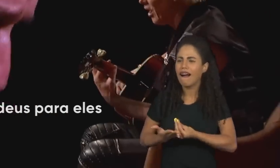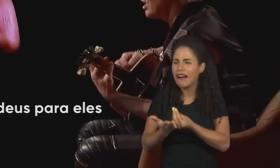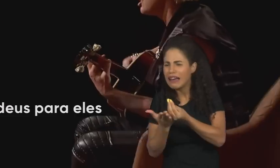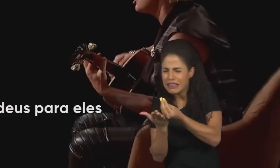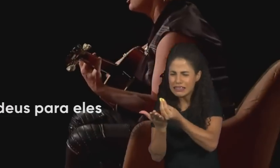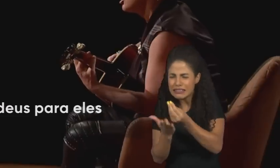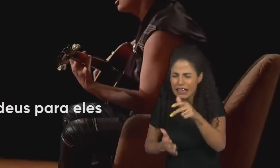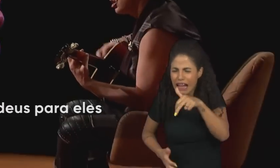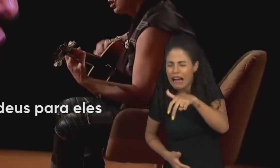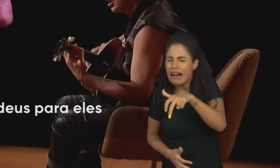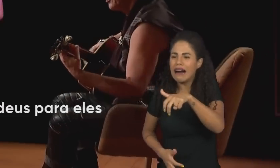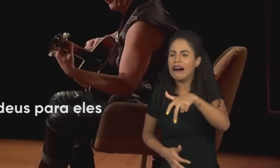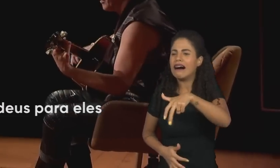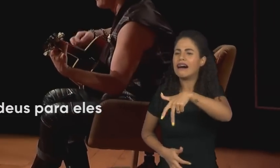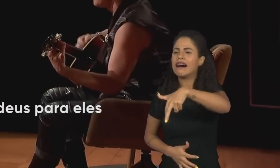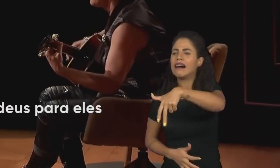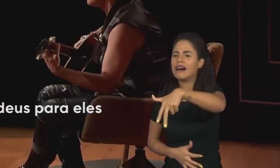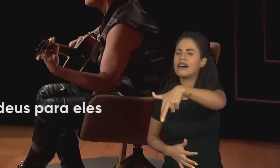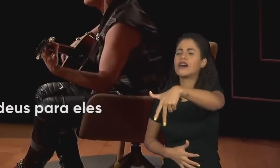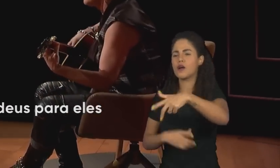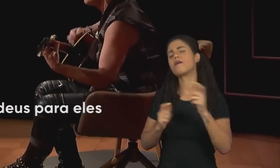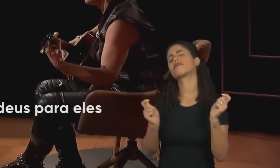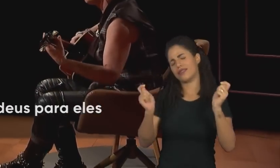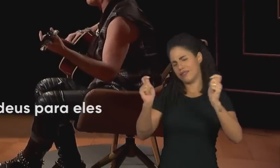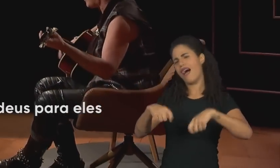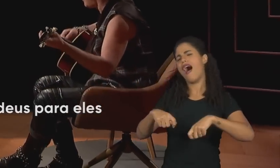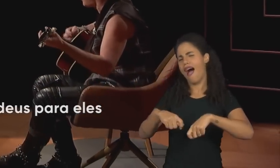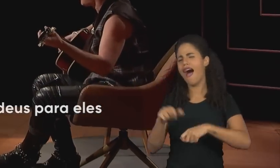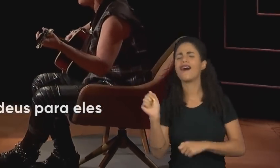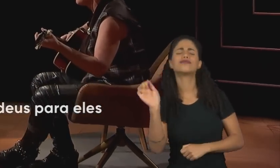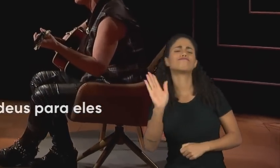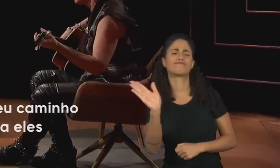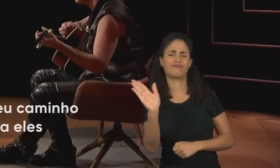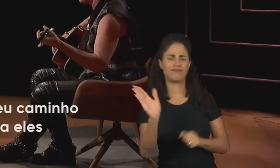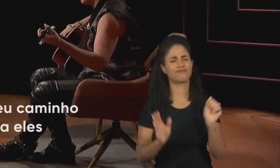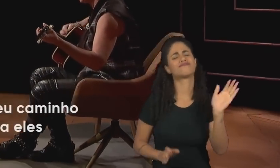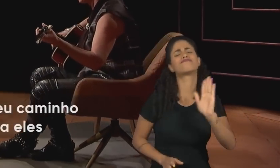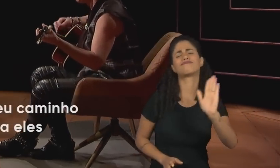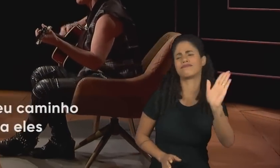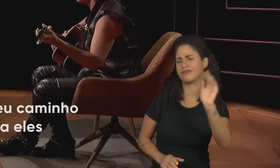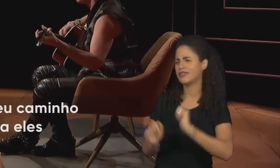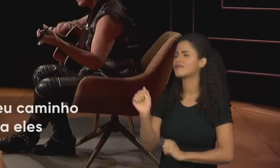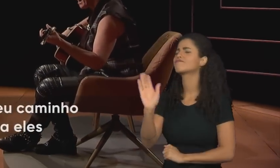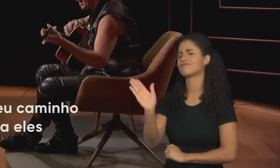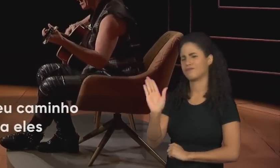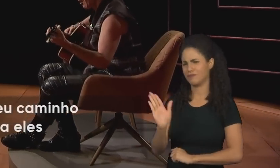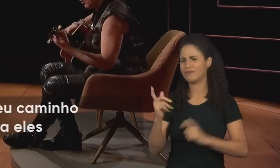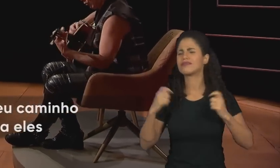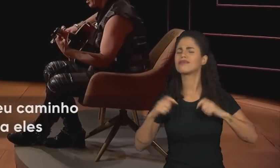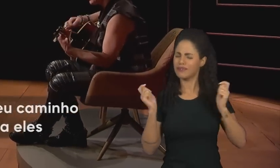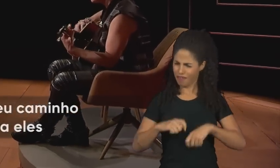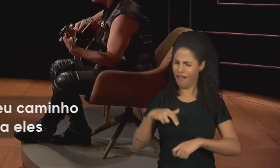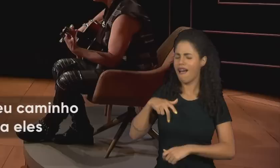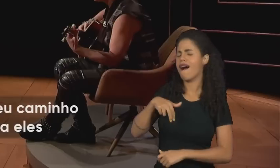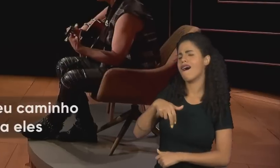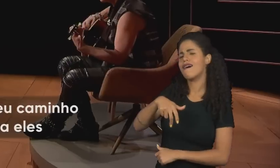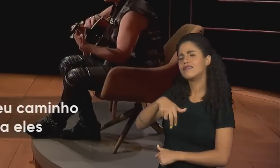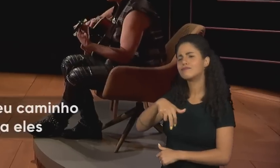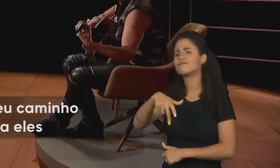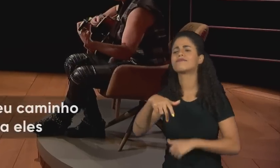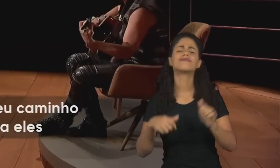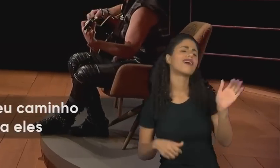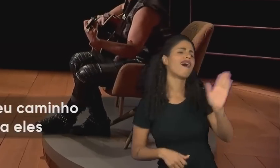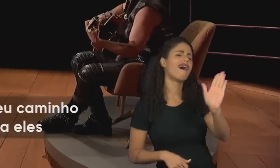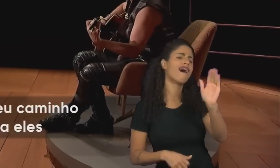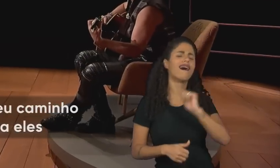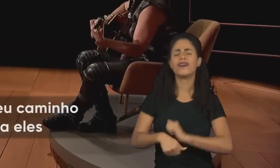just wave them by. And I'm away now,